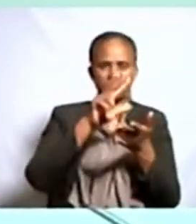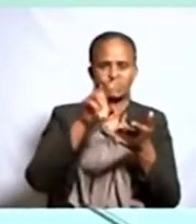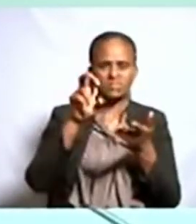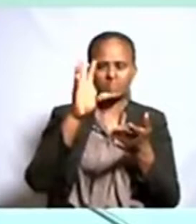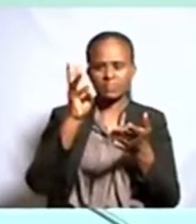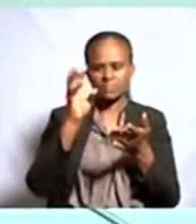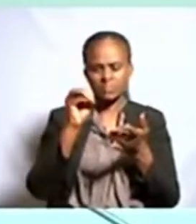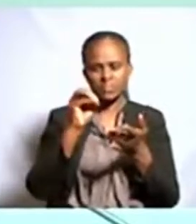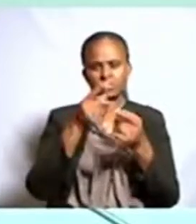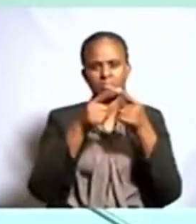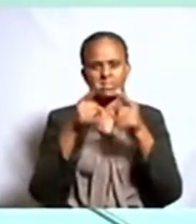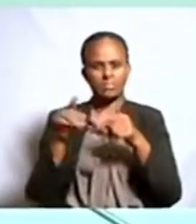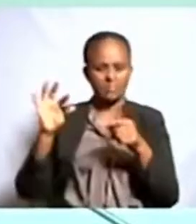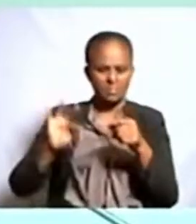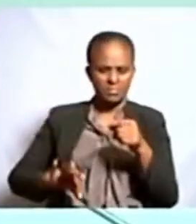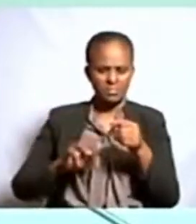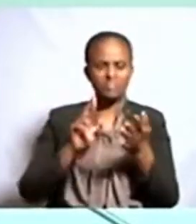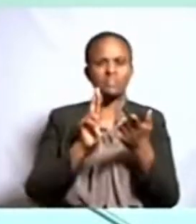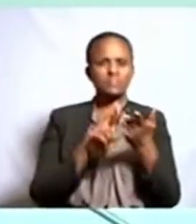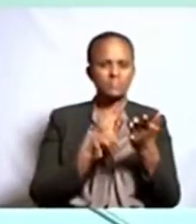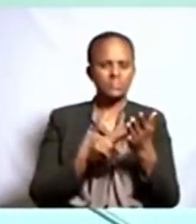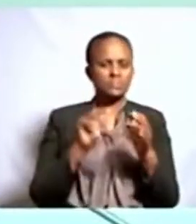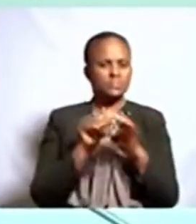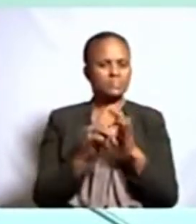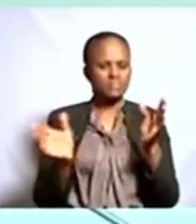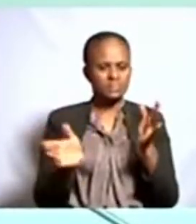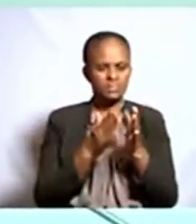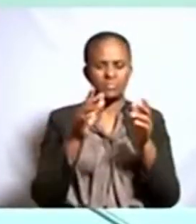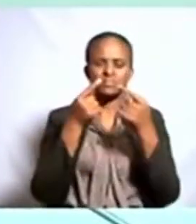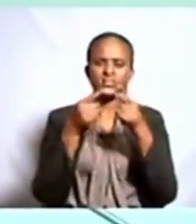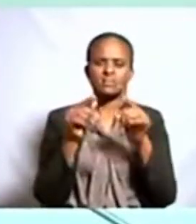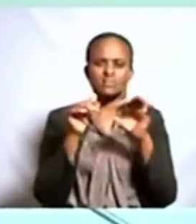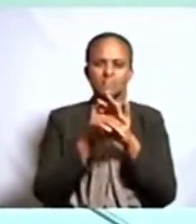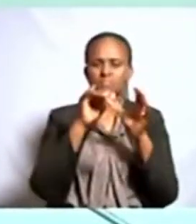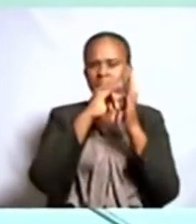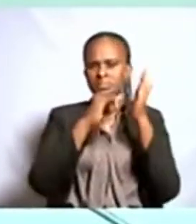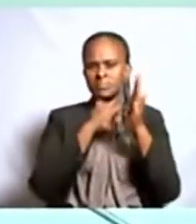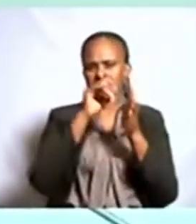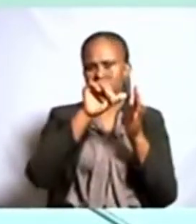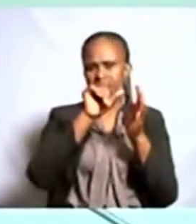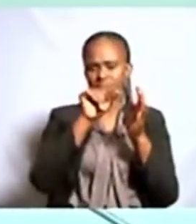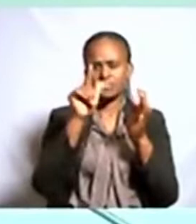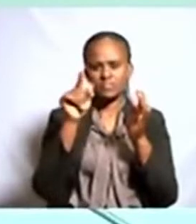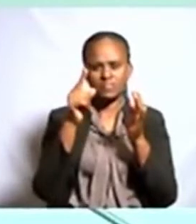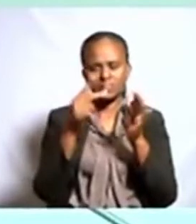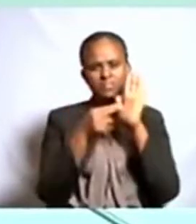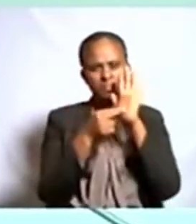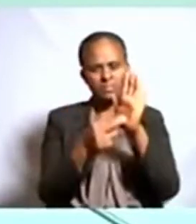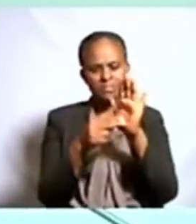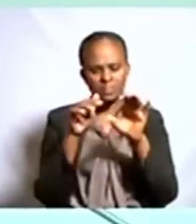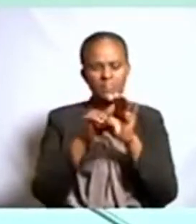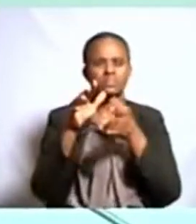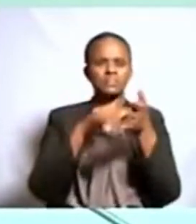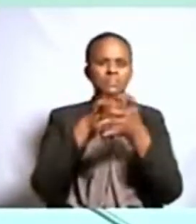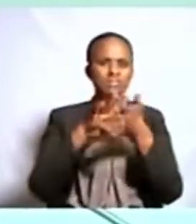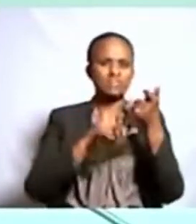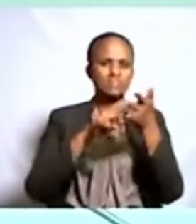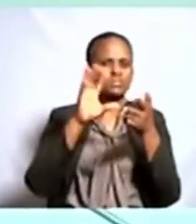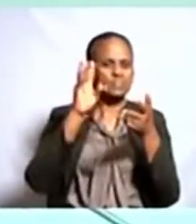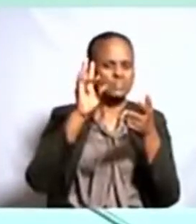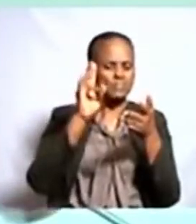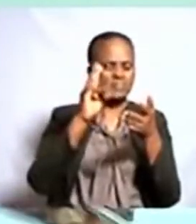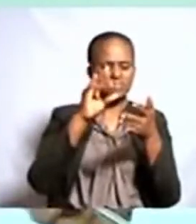to various beneficiaries was reportedly done in January 2021 as shown at table 7 below.